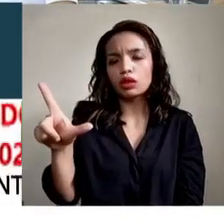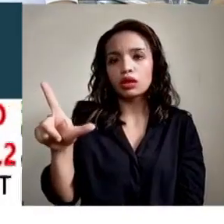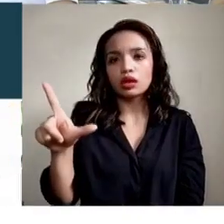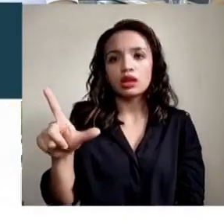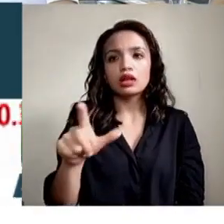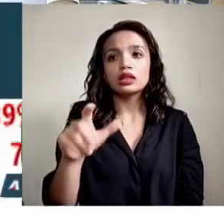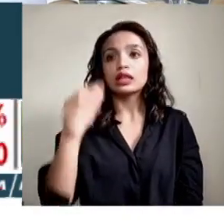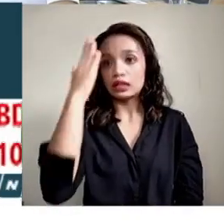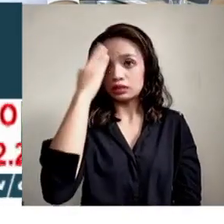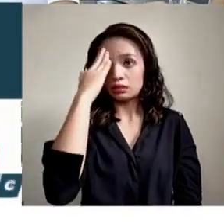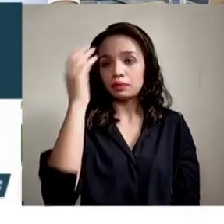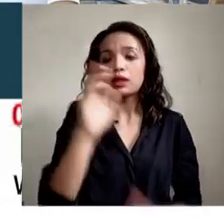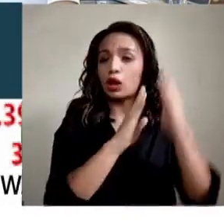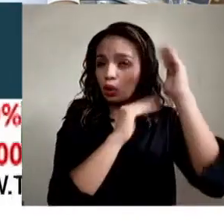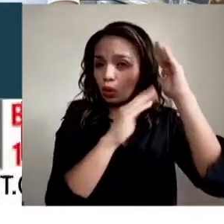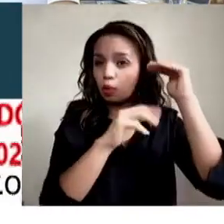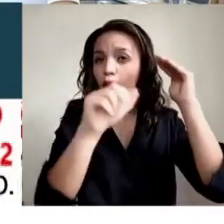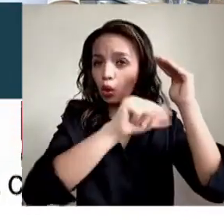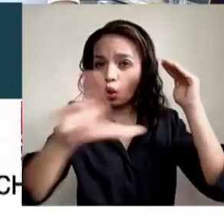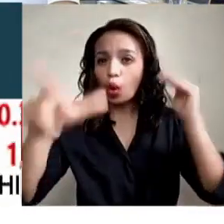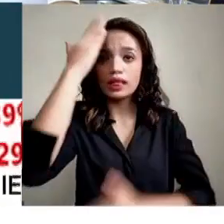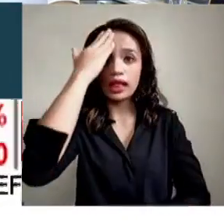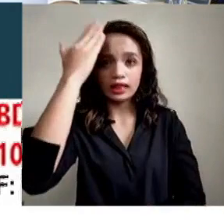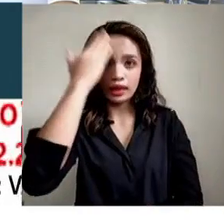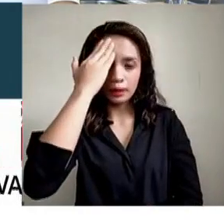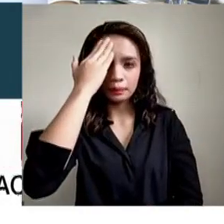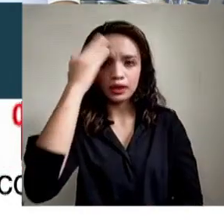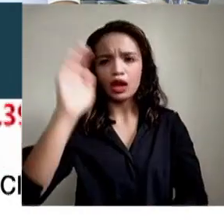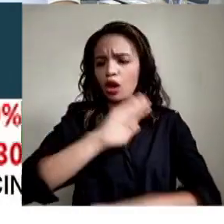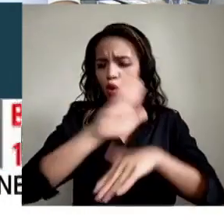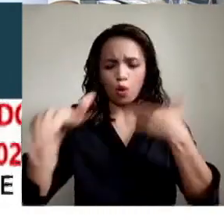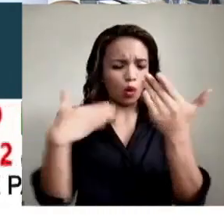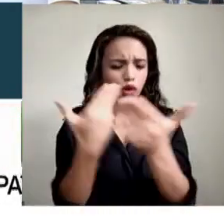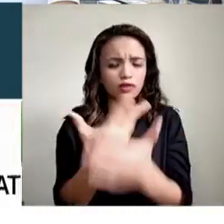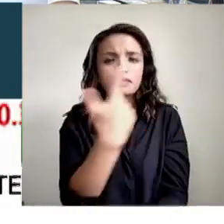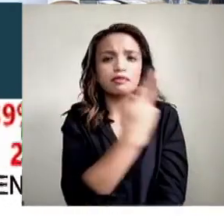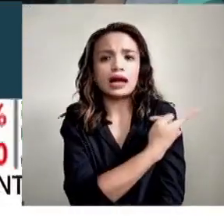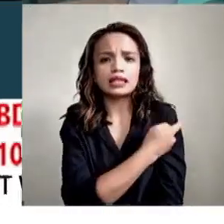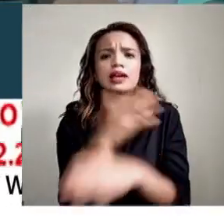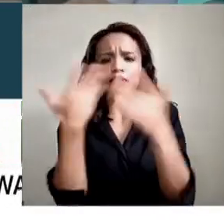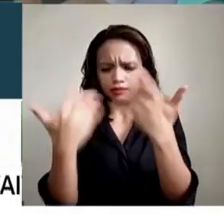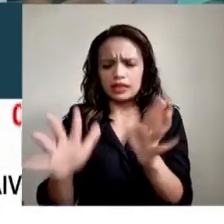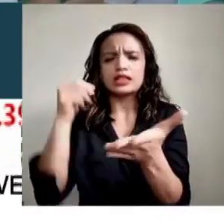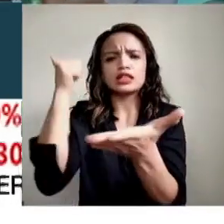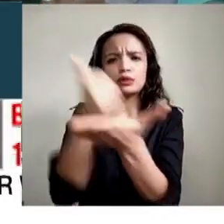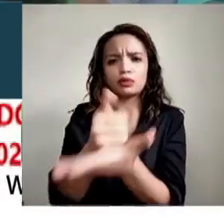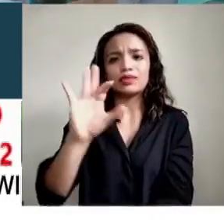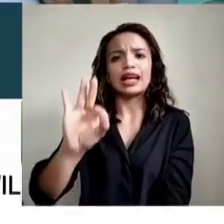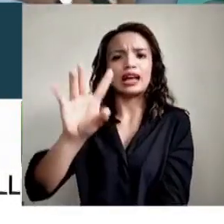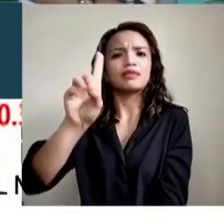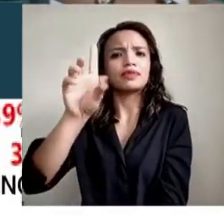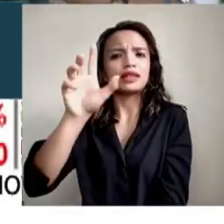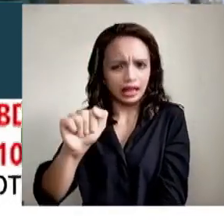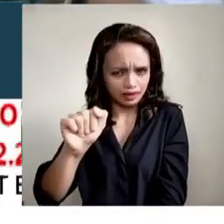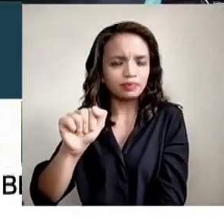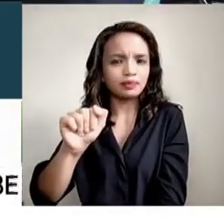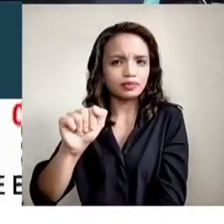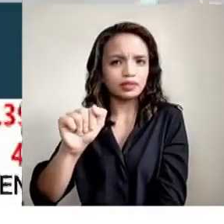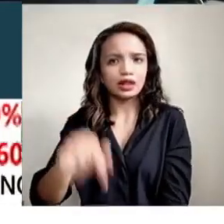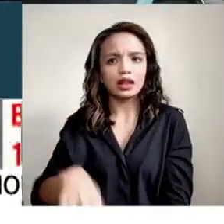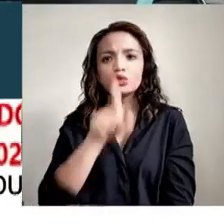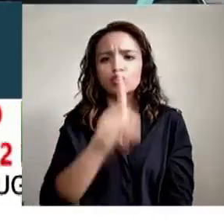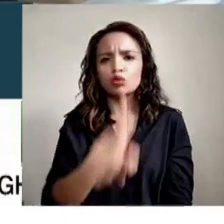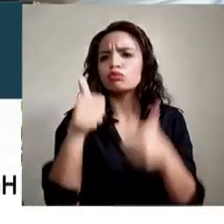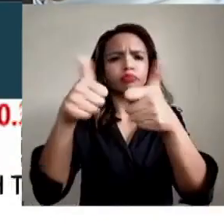I hope everybody knows that all vaccines approved by the Food and Drug Administration are efficacious and